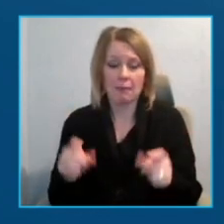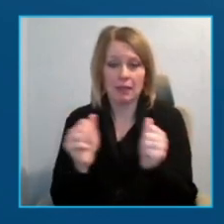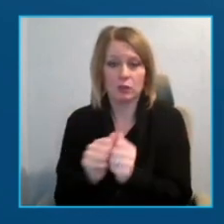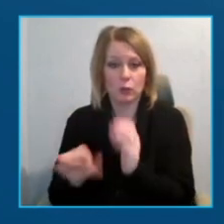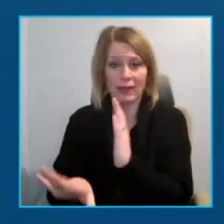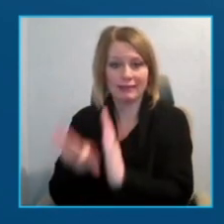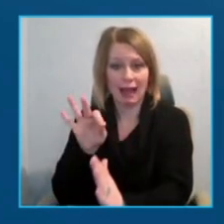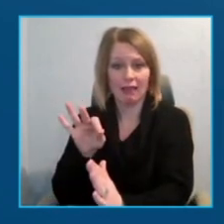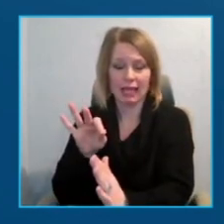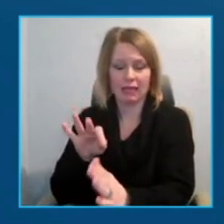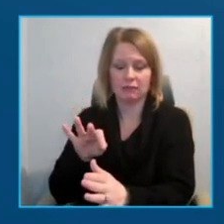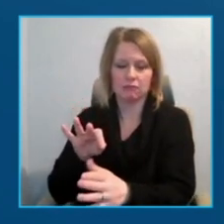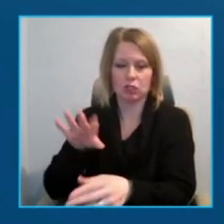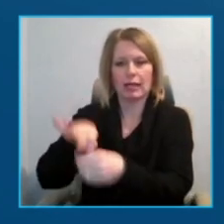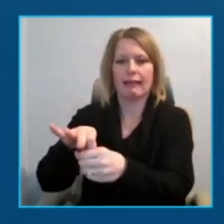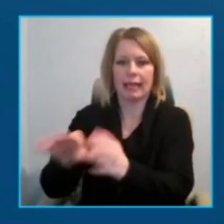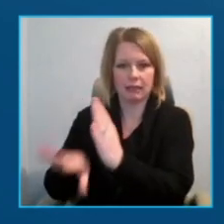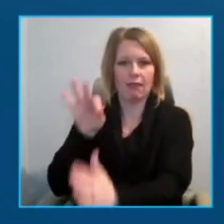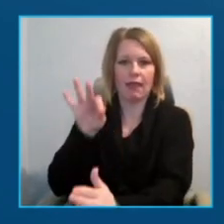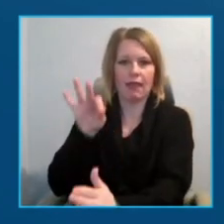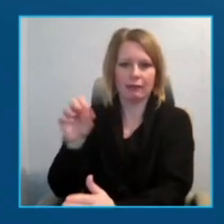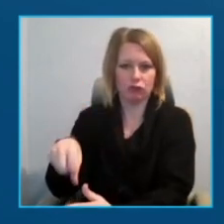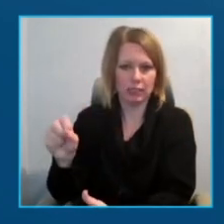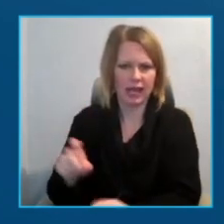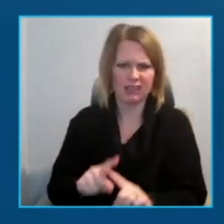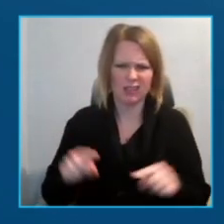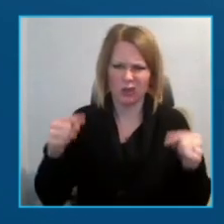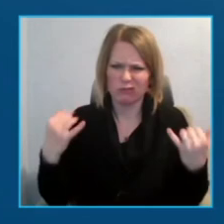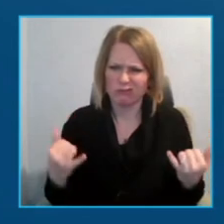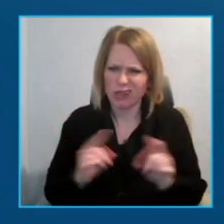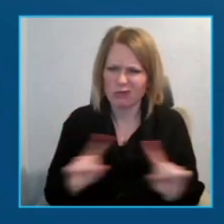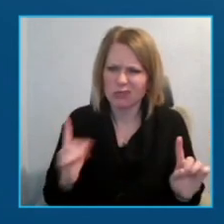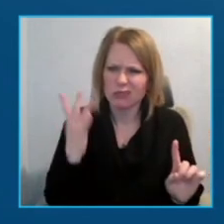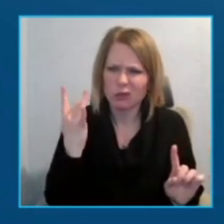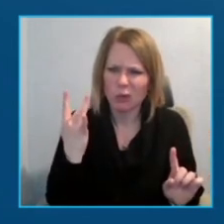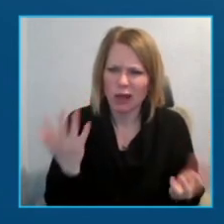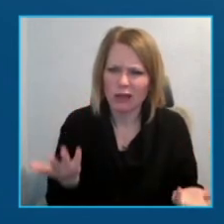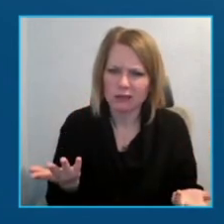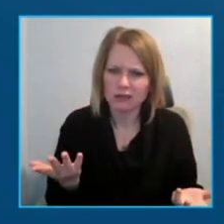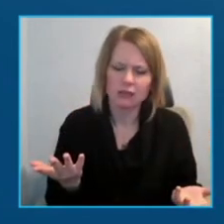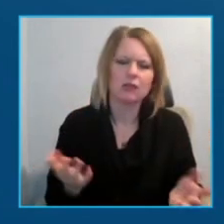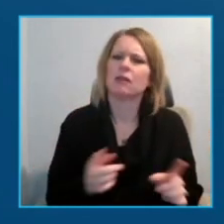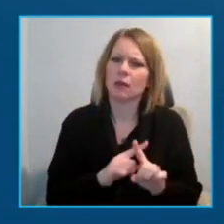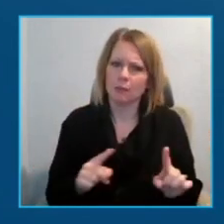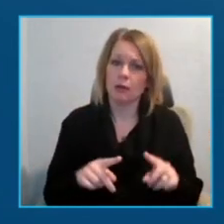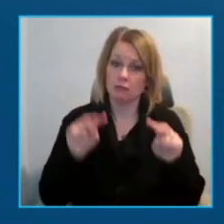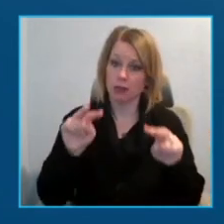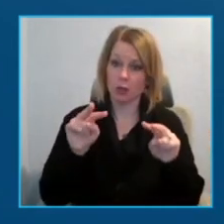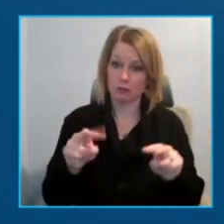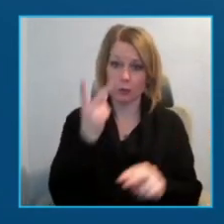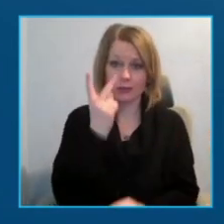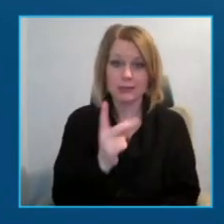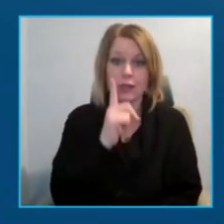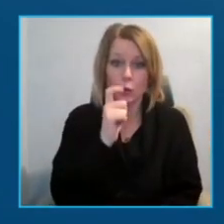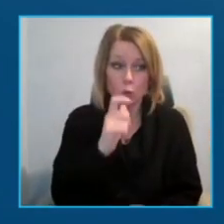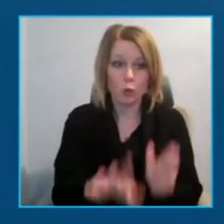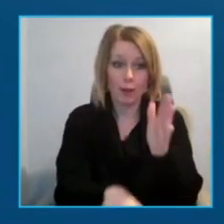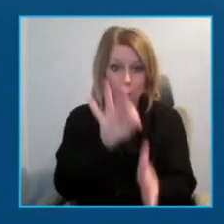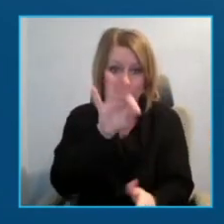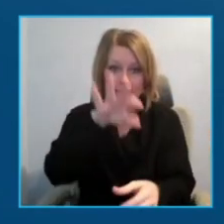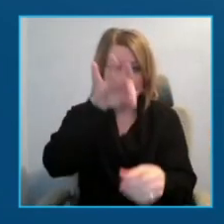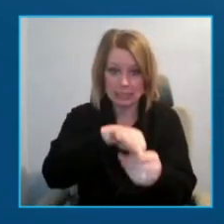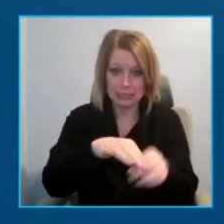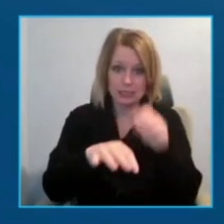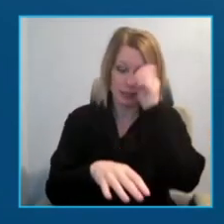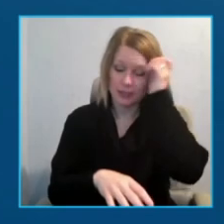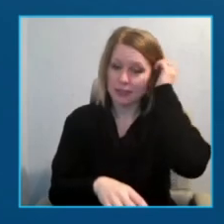different here. So I'm looking forward to the folks who will be appointed and the plan that they come up with, which will probably